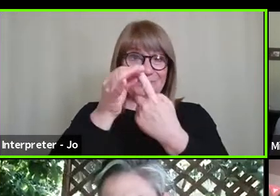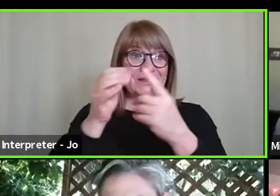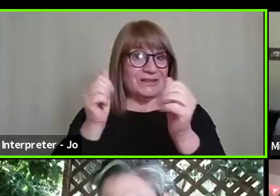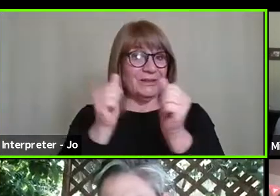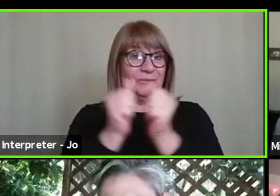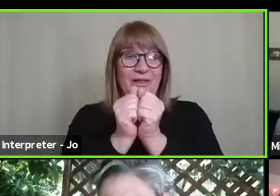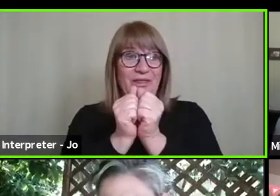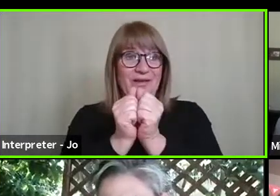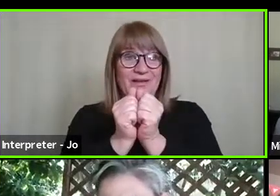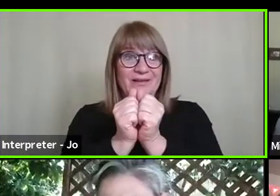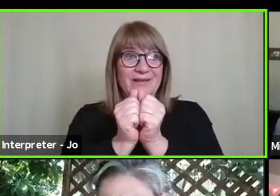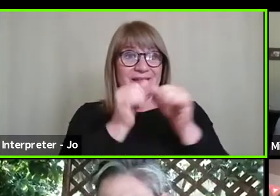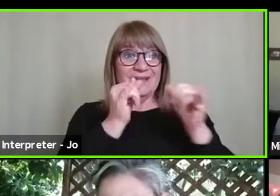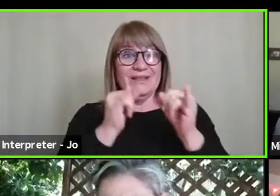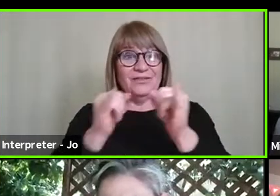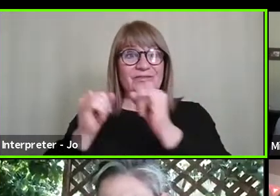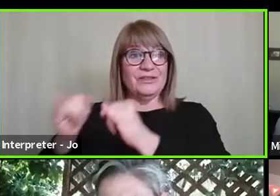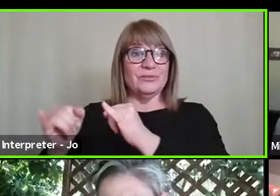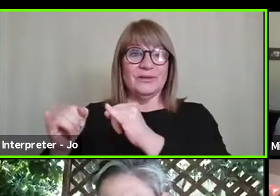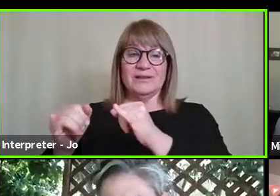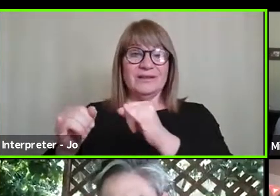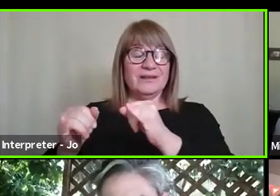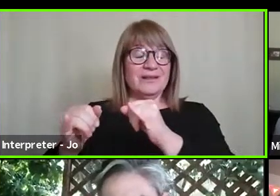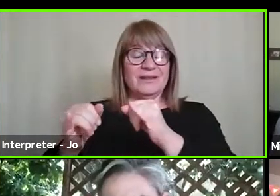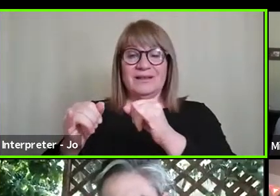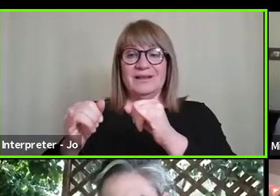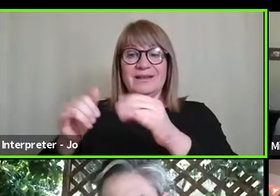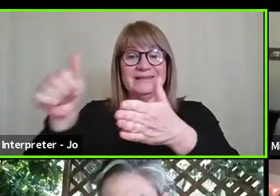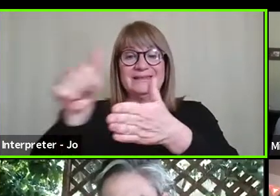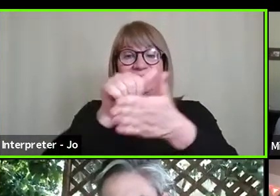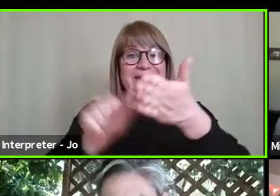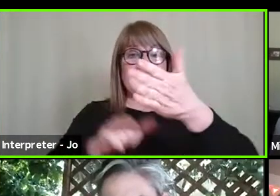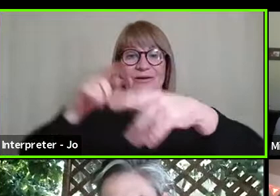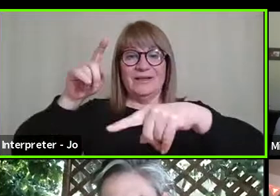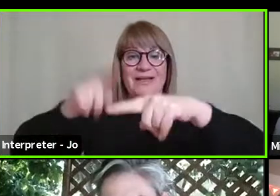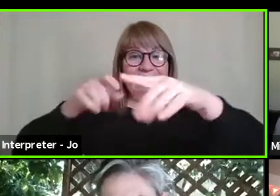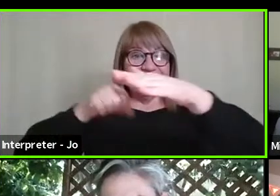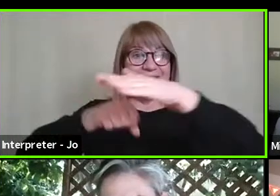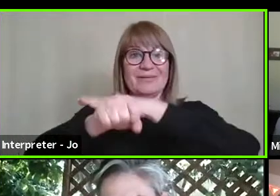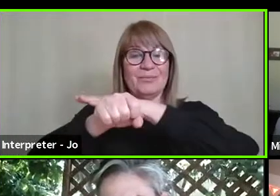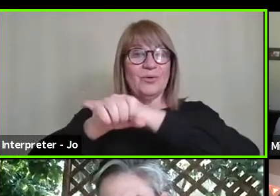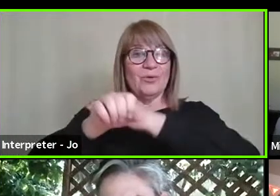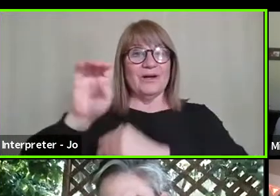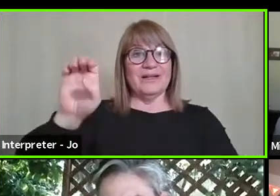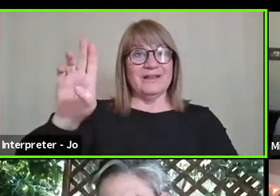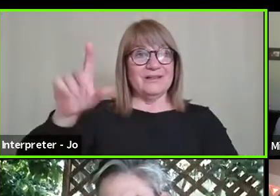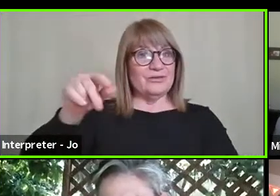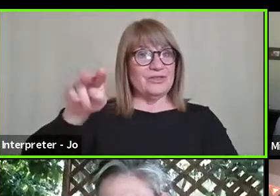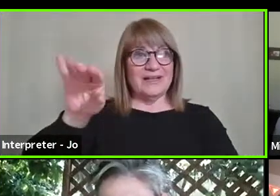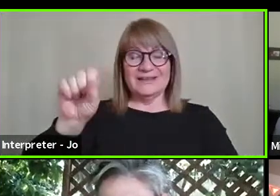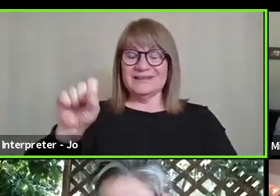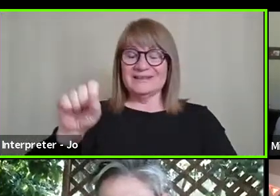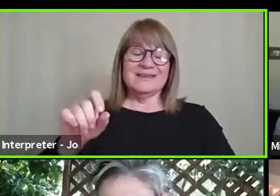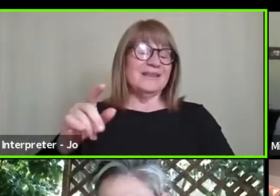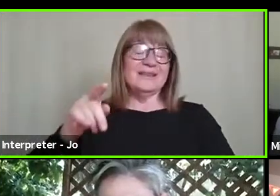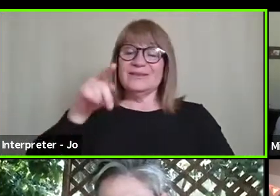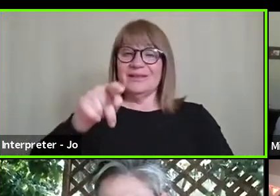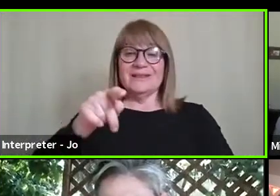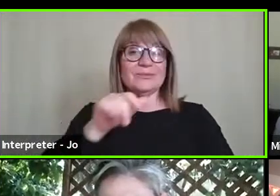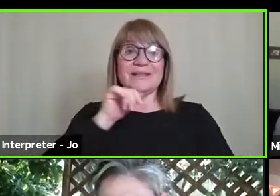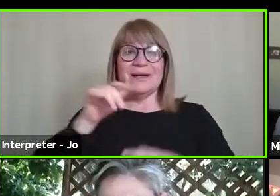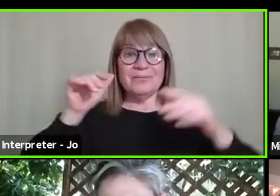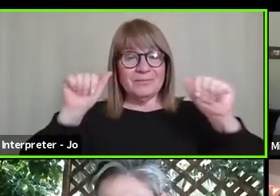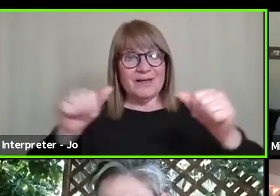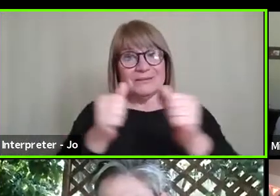laws um the program would not be feasible were it not for their work so thank you